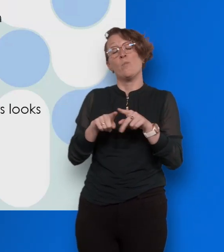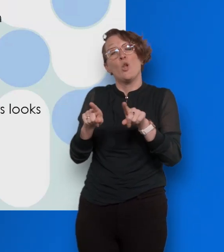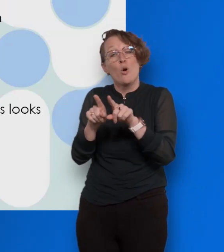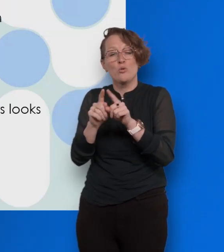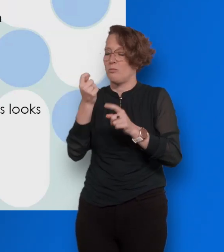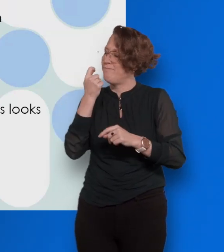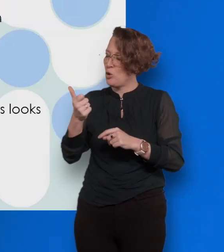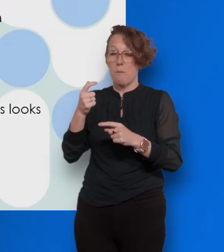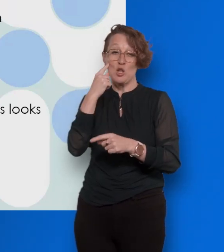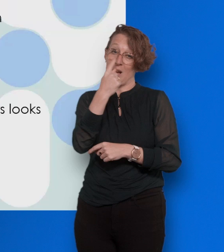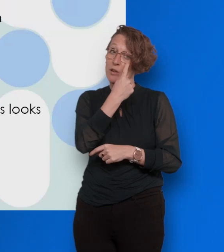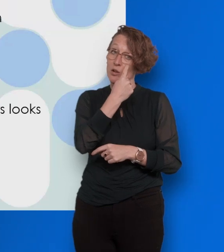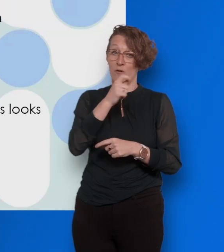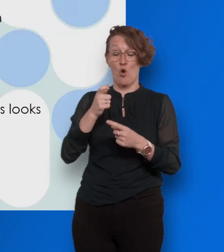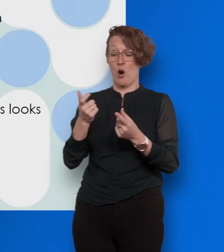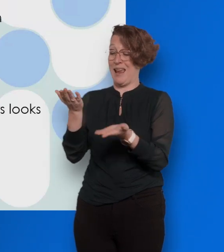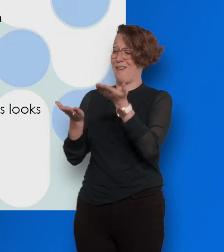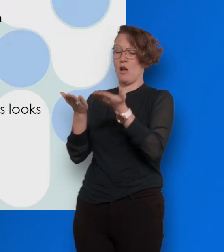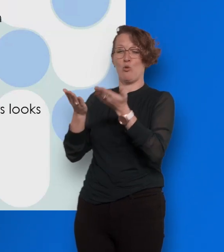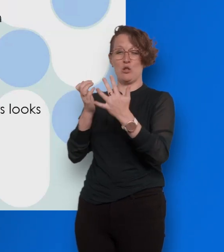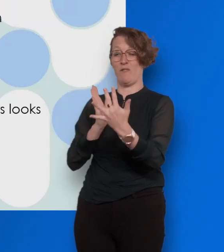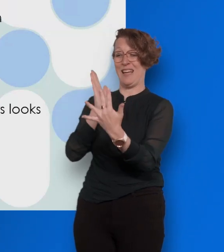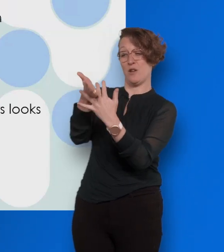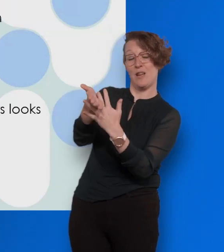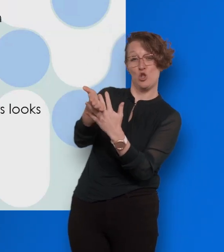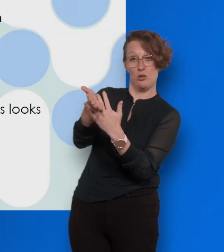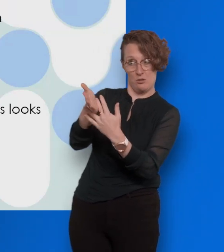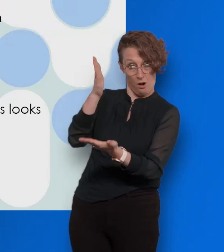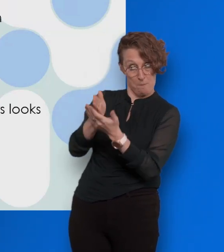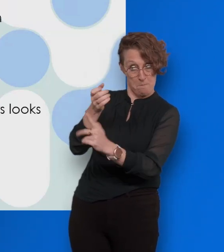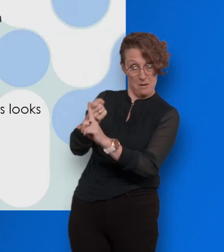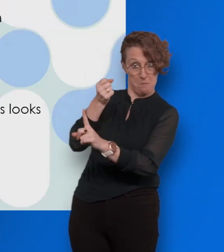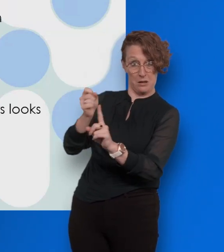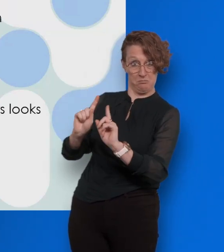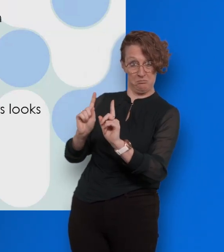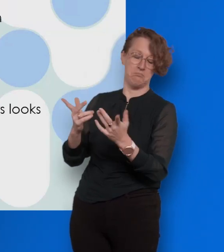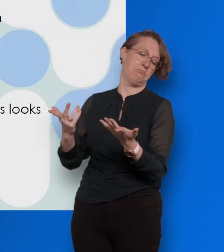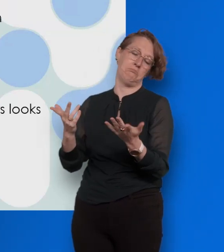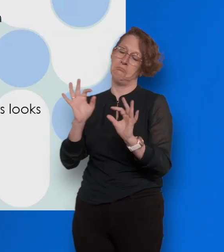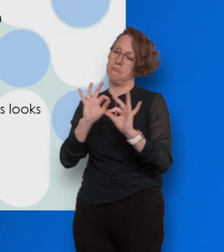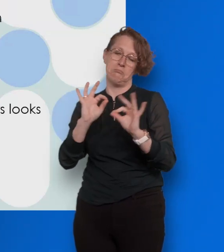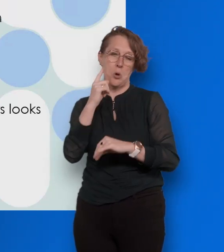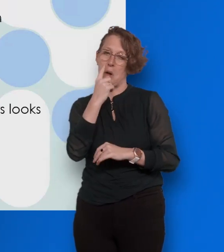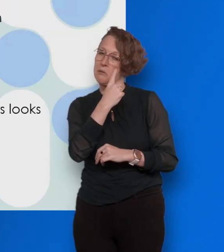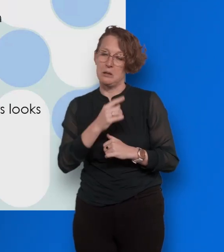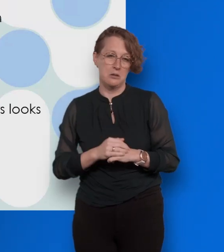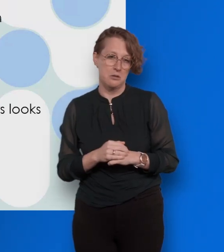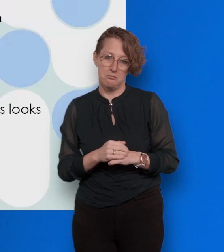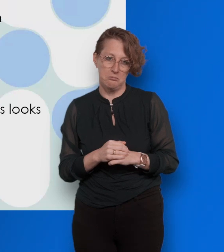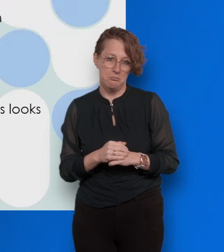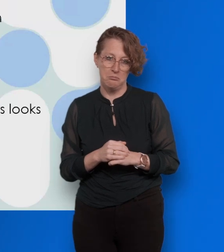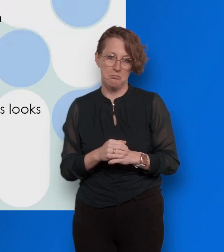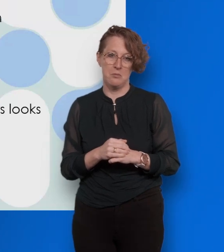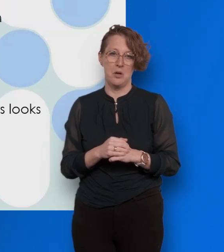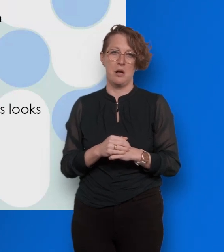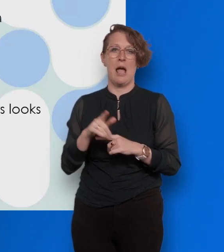evidence for the evaluation of interventions and how effective they are. And training